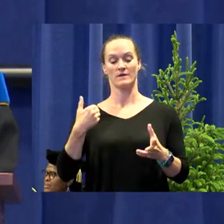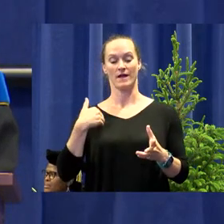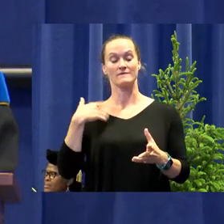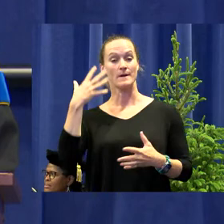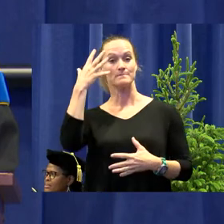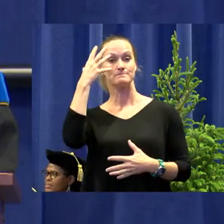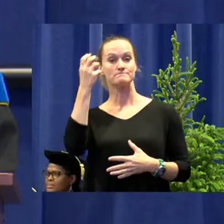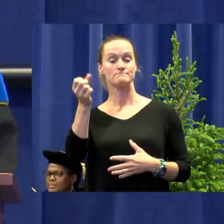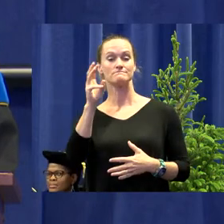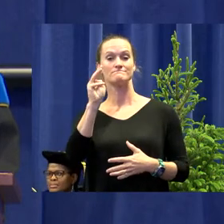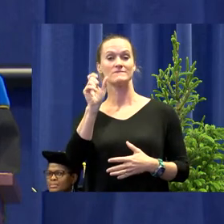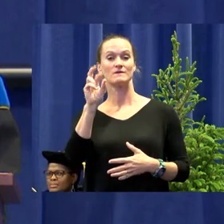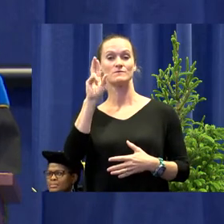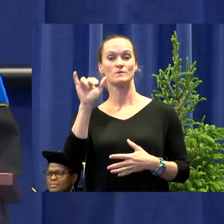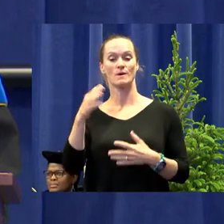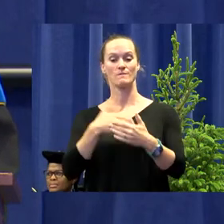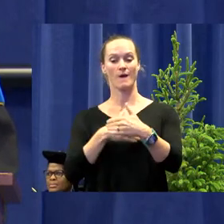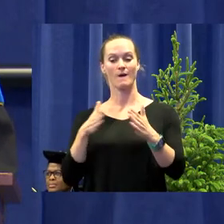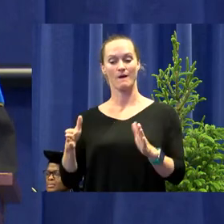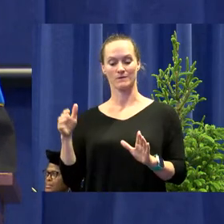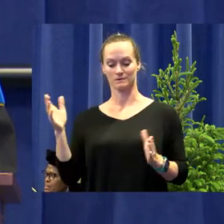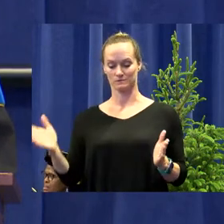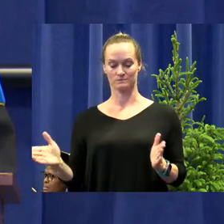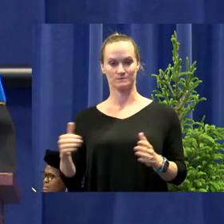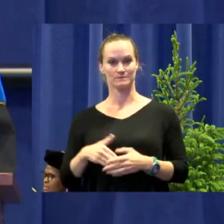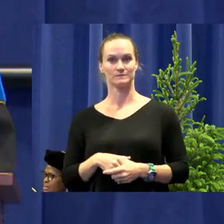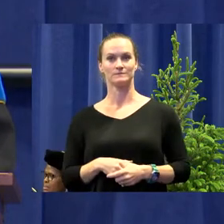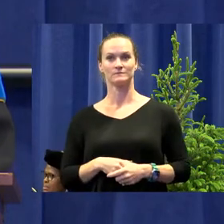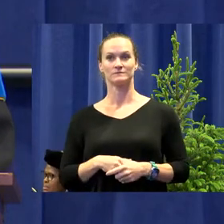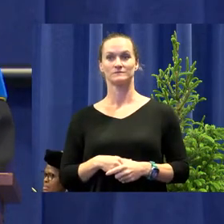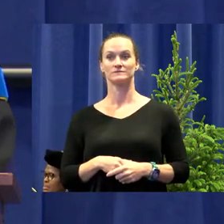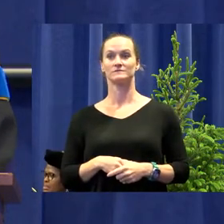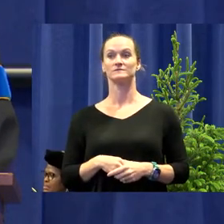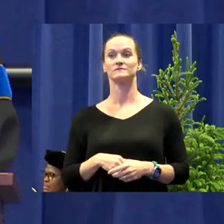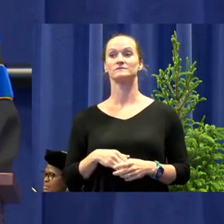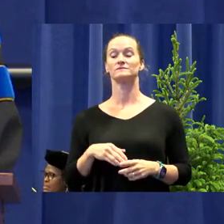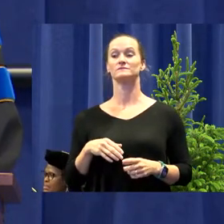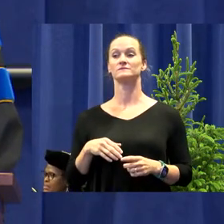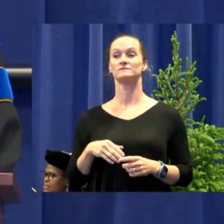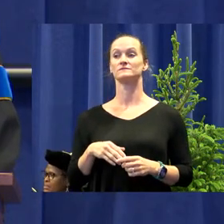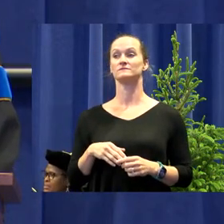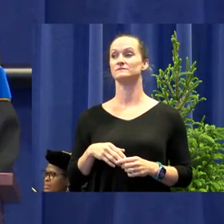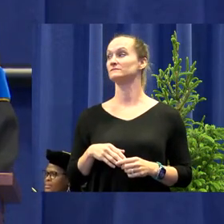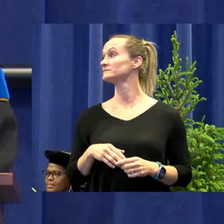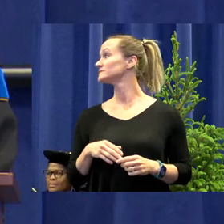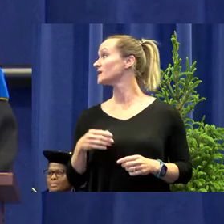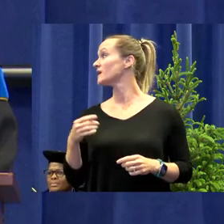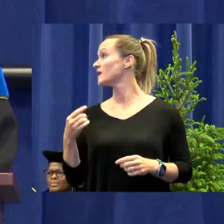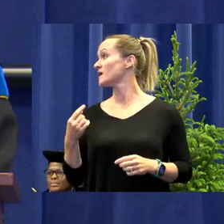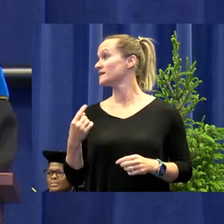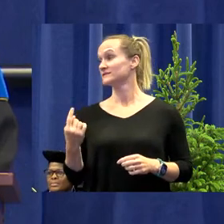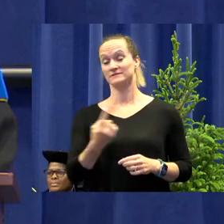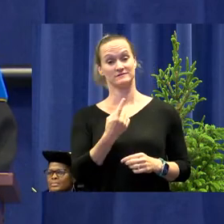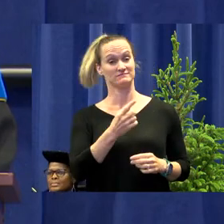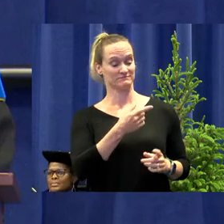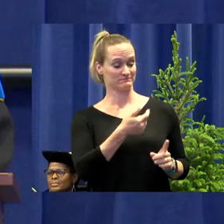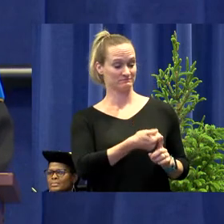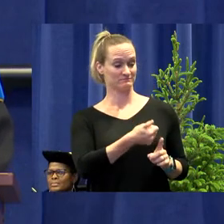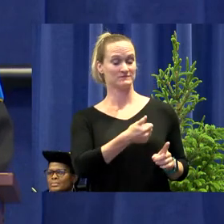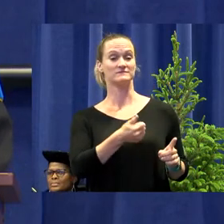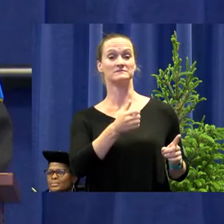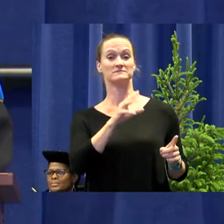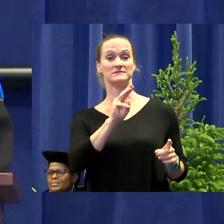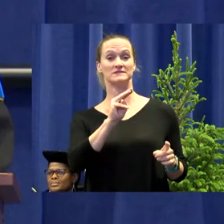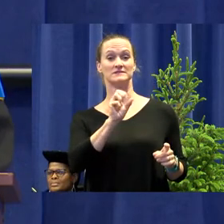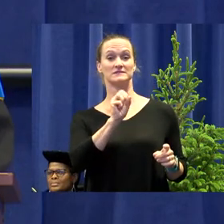today will be Bianca Smith. She is retiring today after 23 years of service with the University